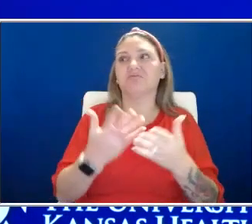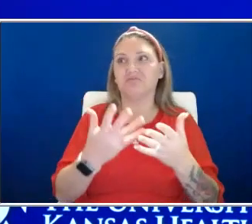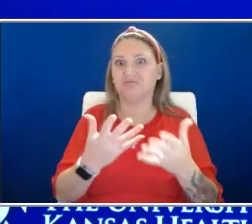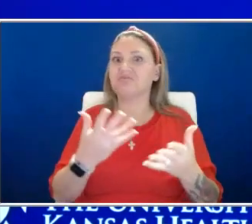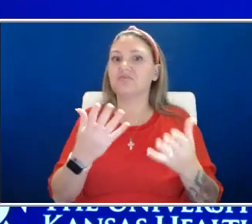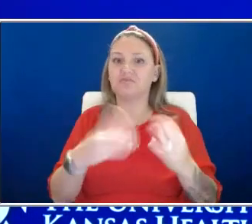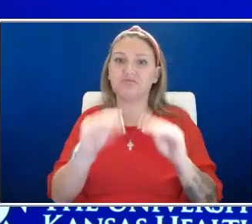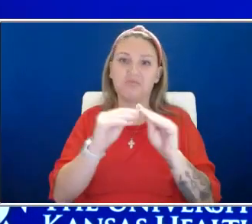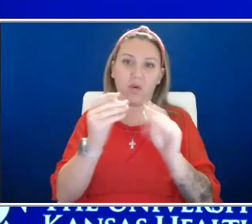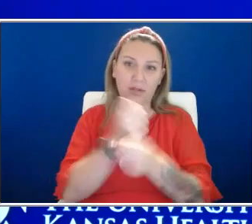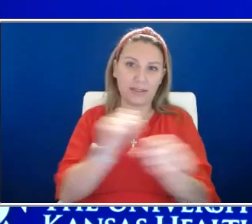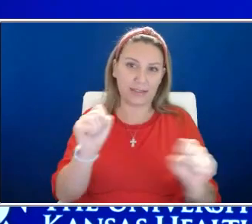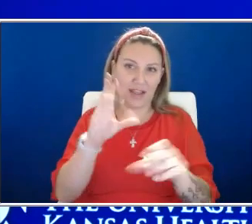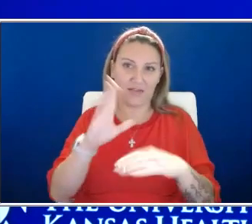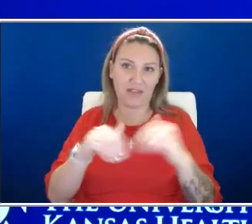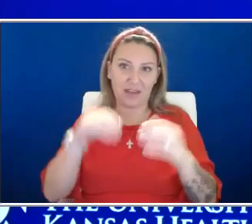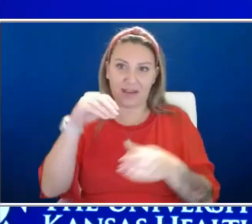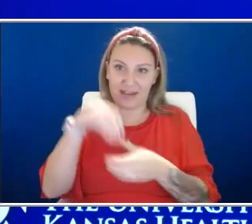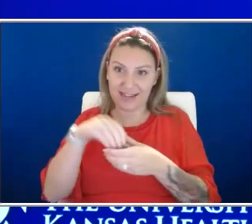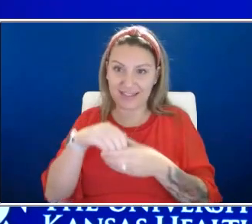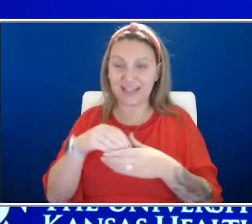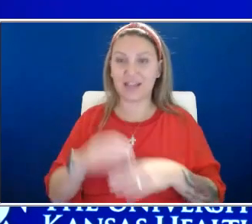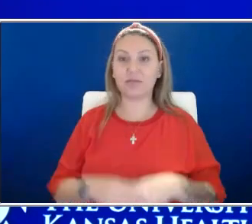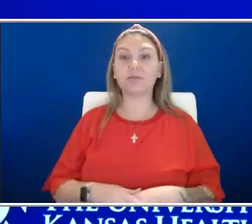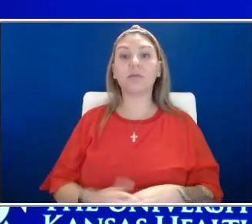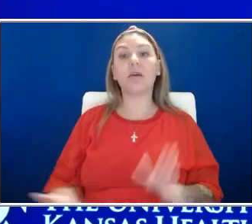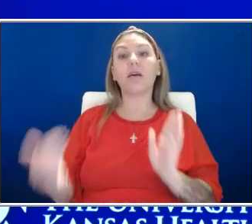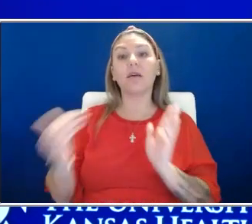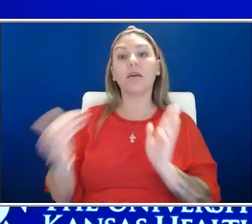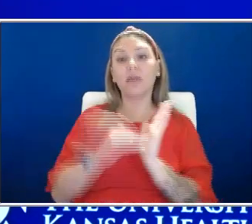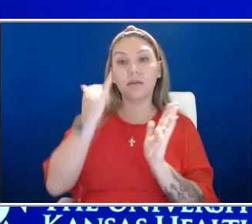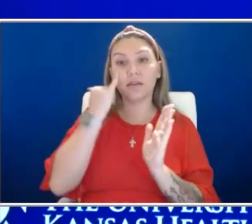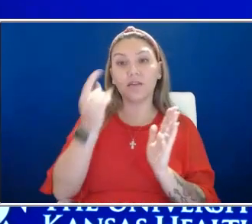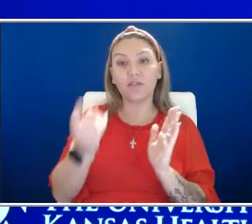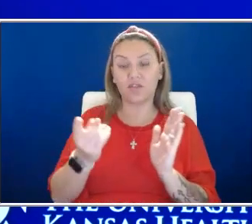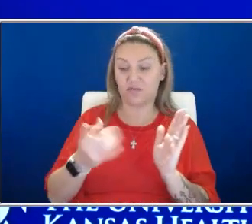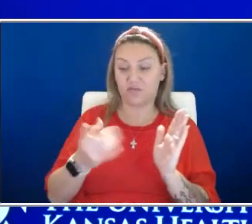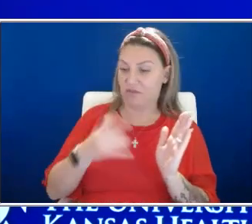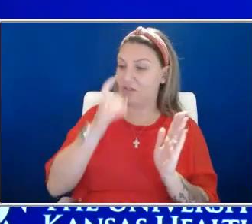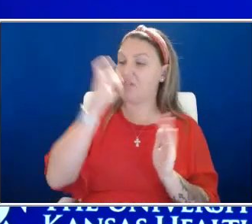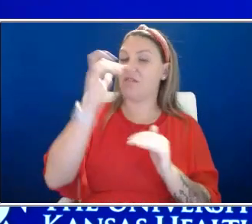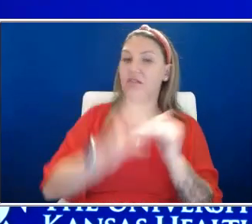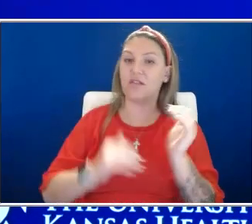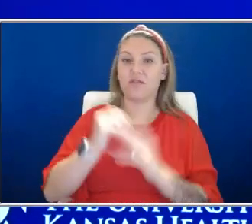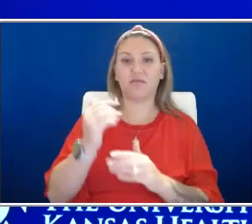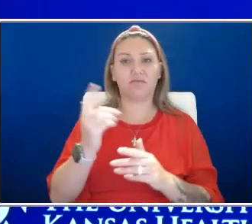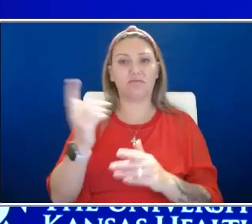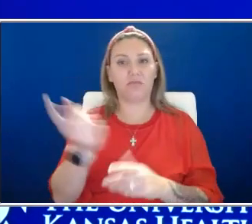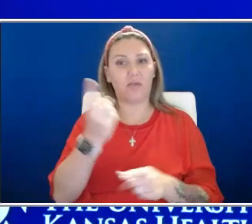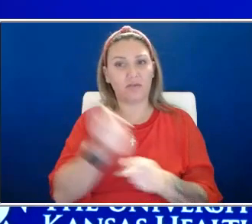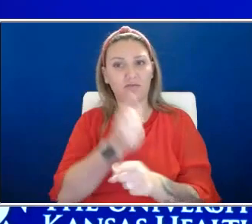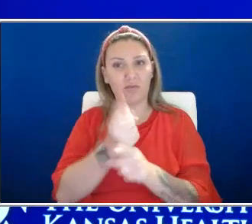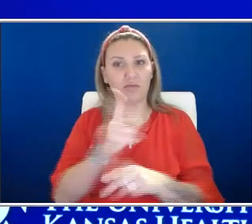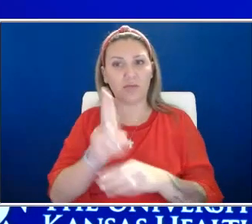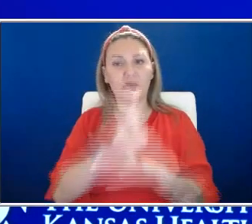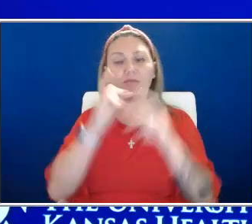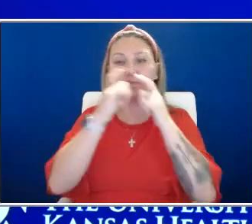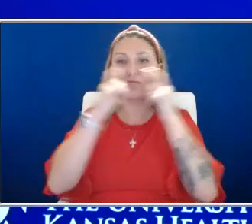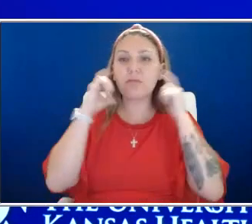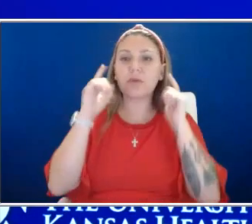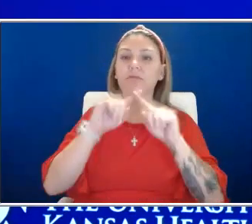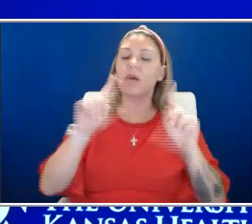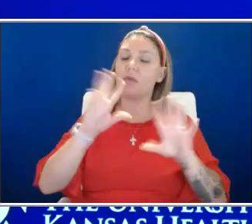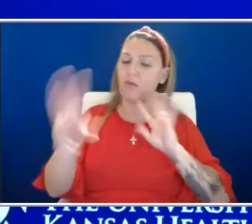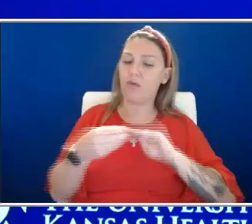indoor spaces. So, and again, if you do feel uncomfortable, it is always appropriate to wear a mask. So, but I think overall, for the most